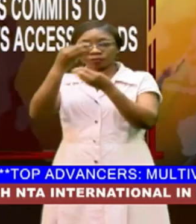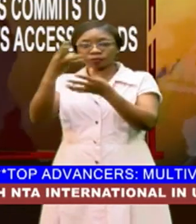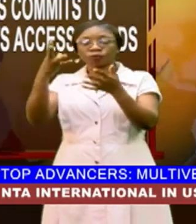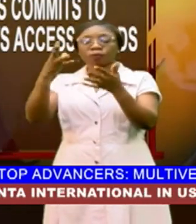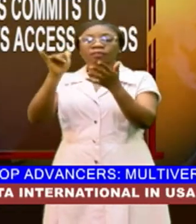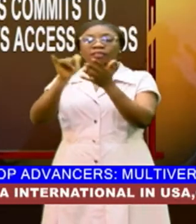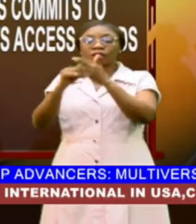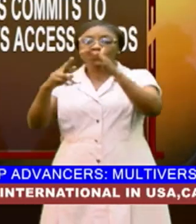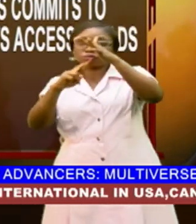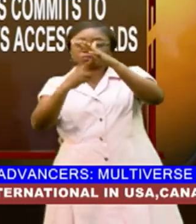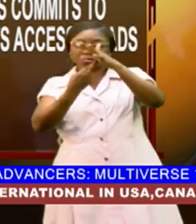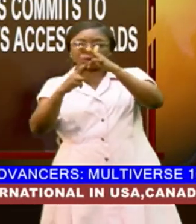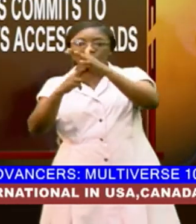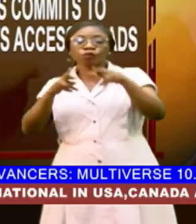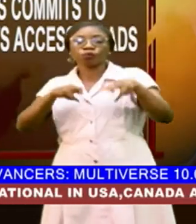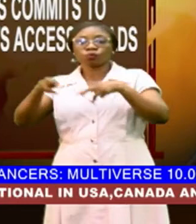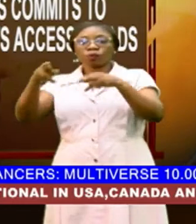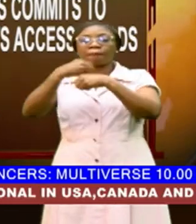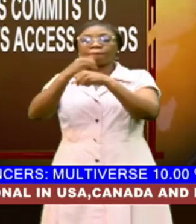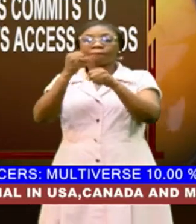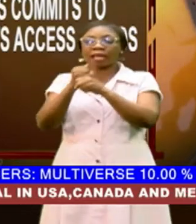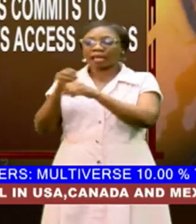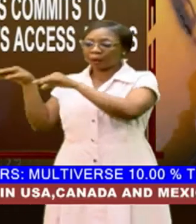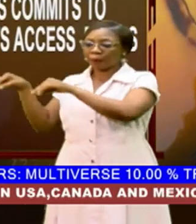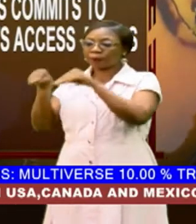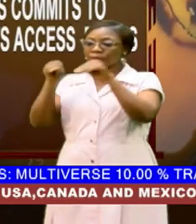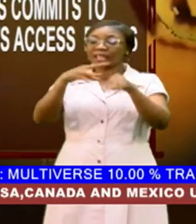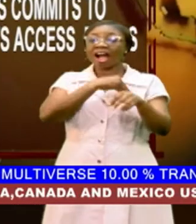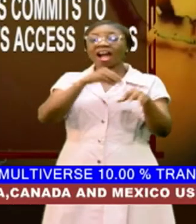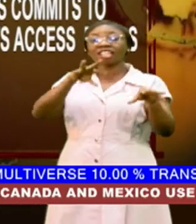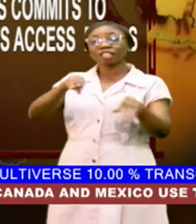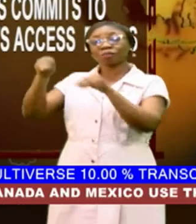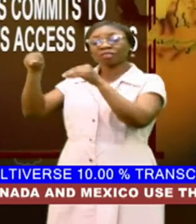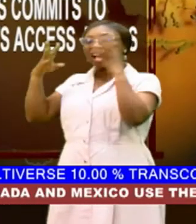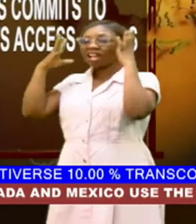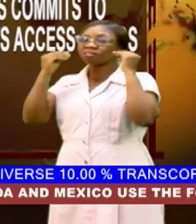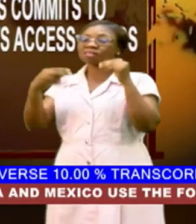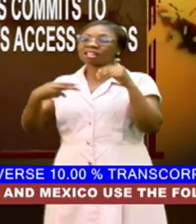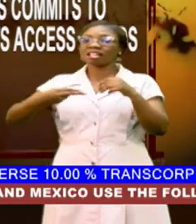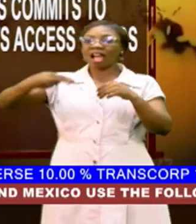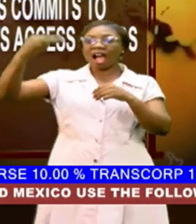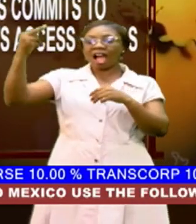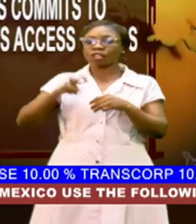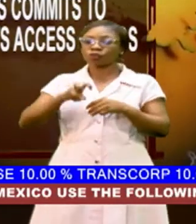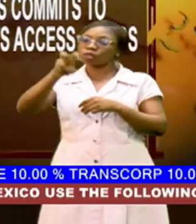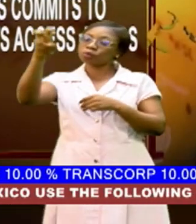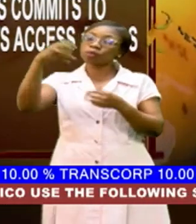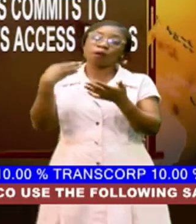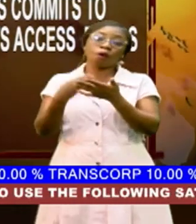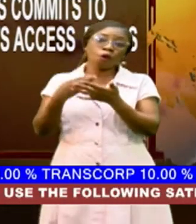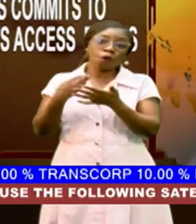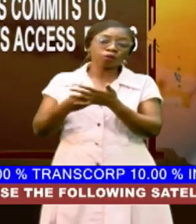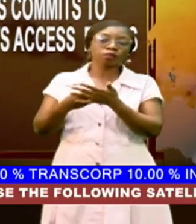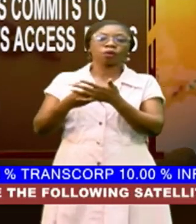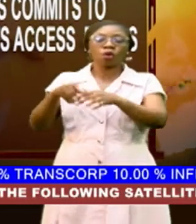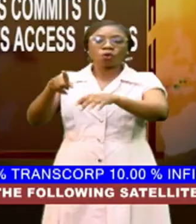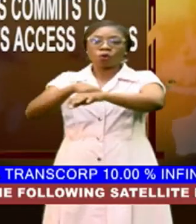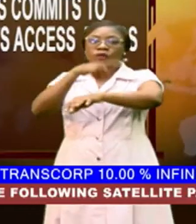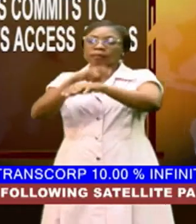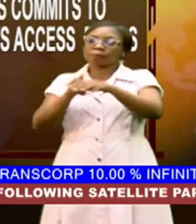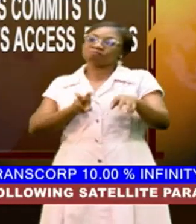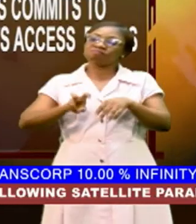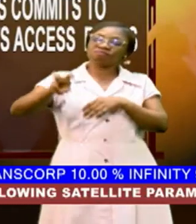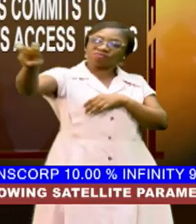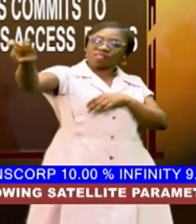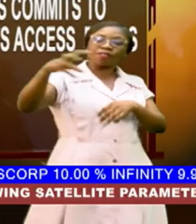are making importers and exporters experience high transportation cost, prolonged transit times, and